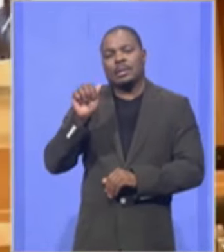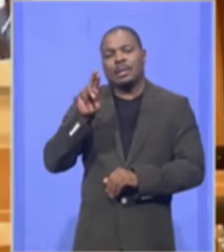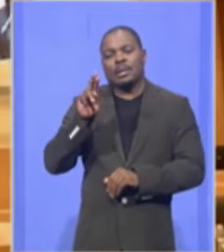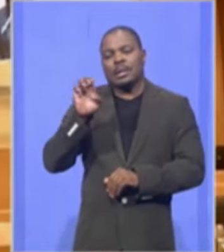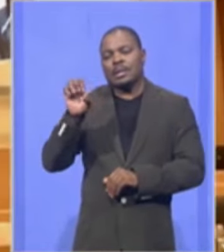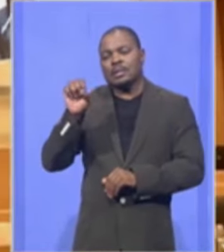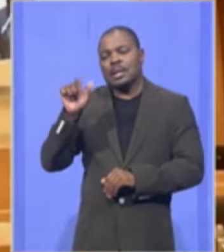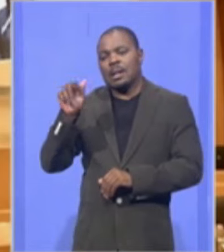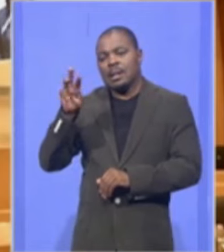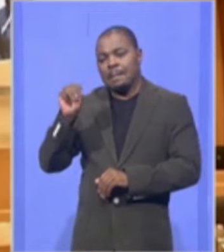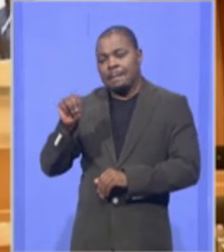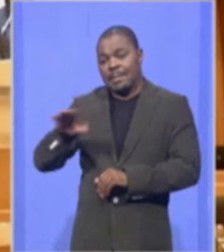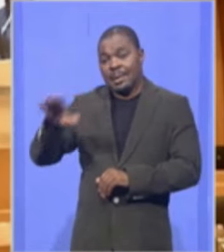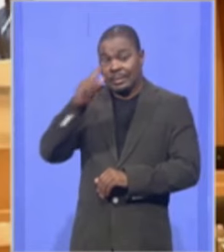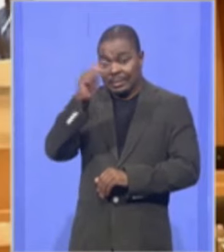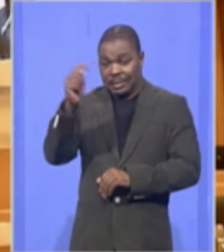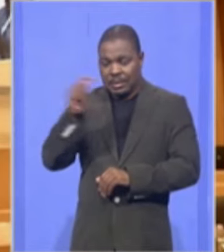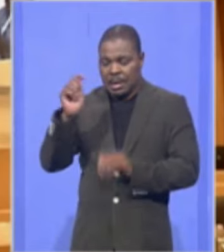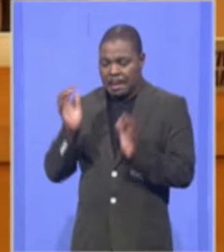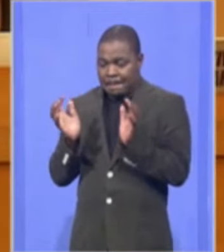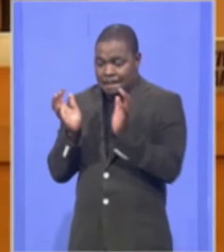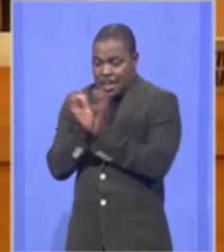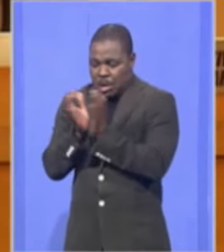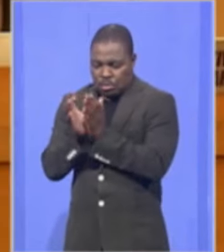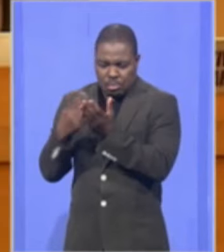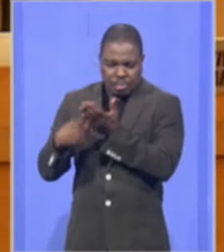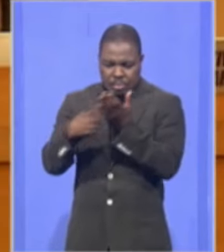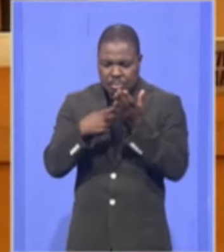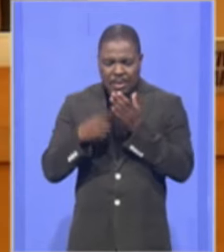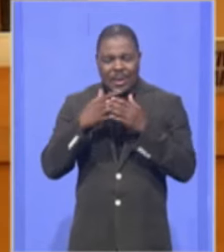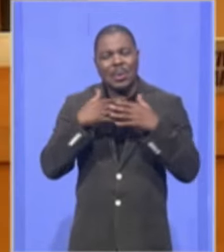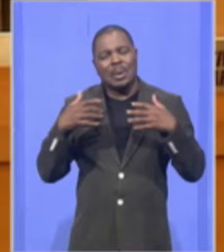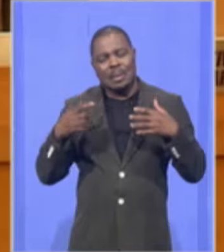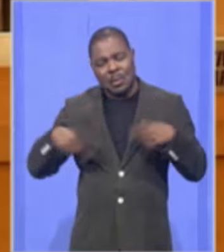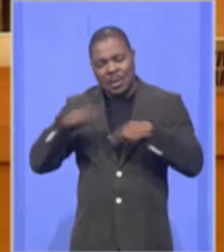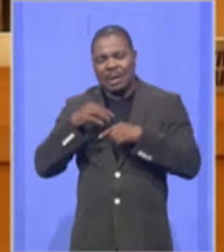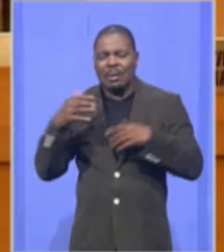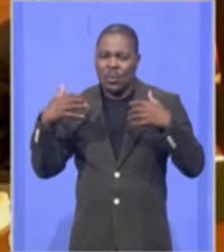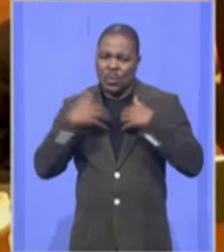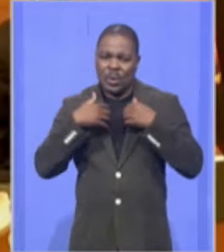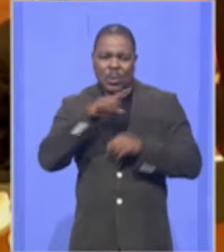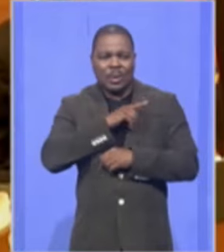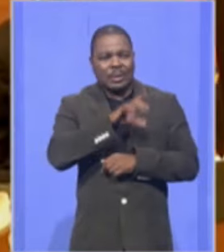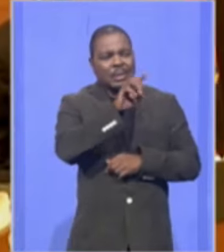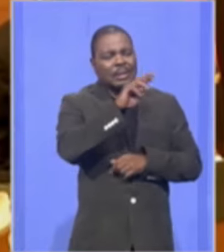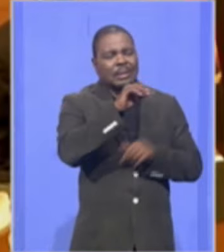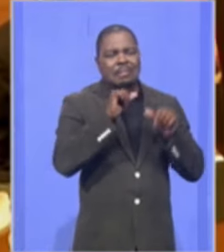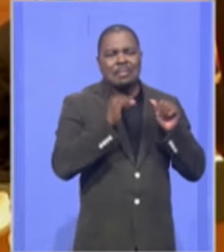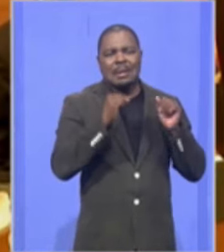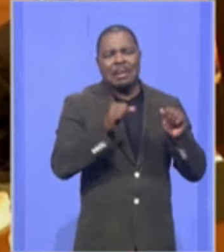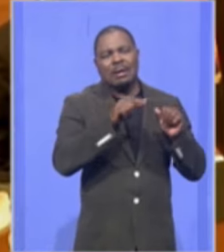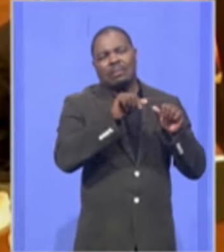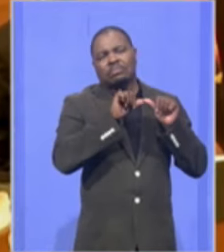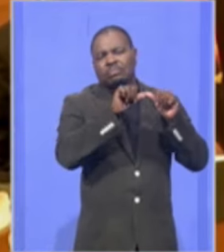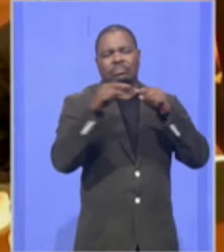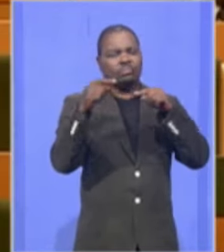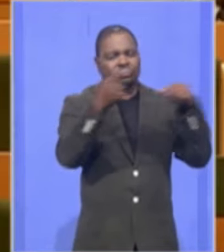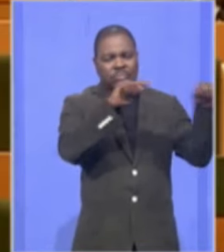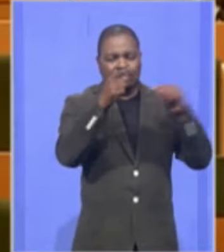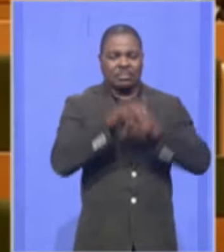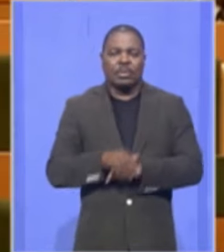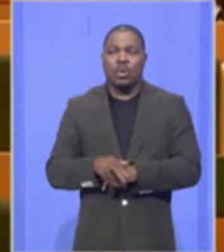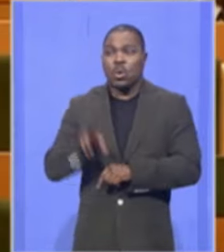Tanzania, ba tlhagisitse matshwenyego a bona tebang le seemo se se tsweletseng go etegela kwa DRC. Go ya ka ditšhaba kopano